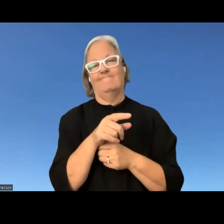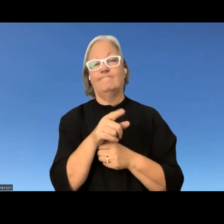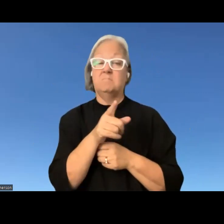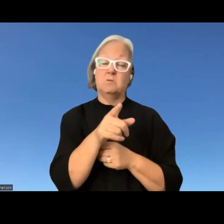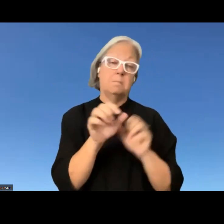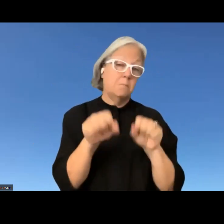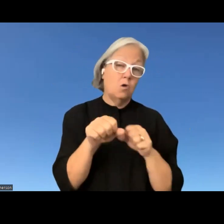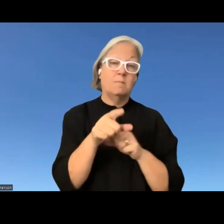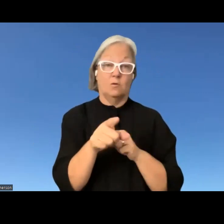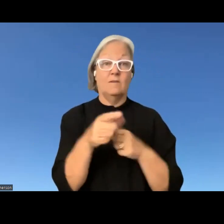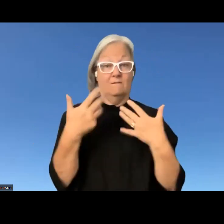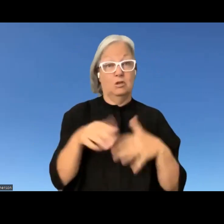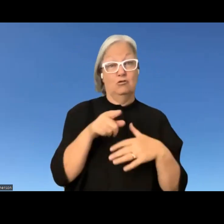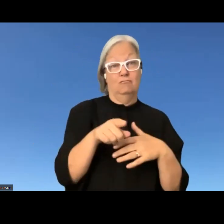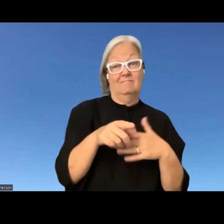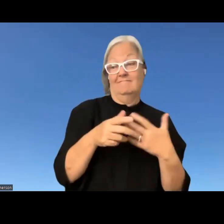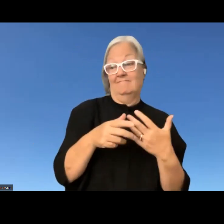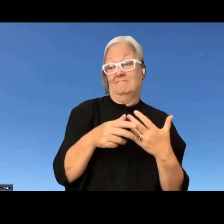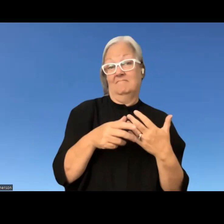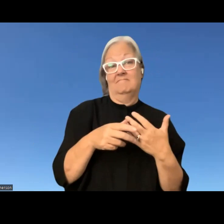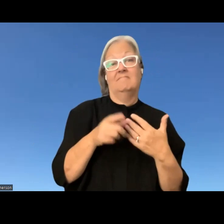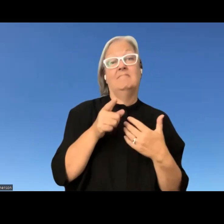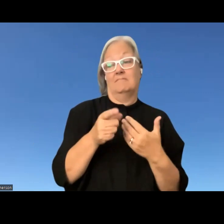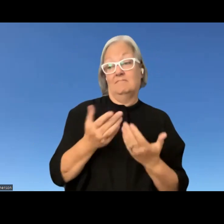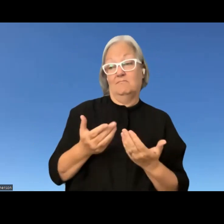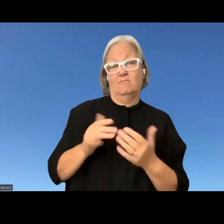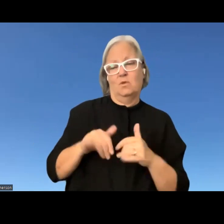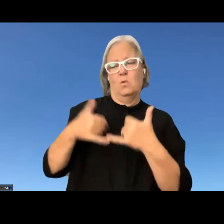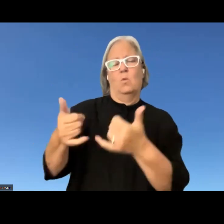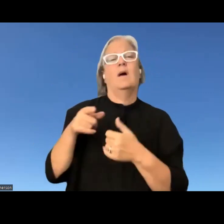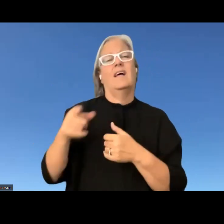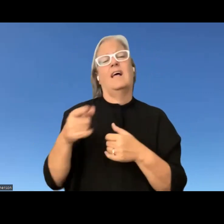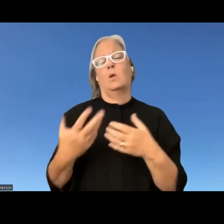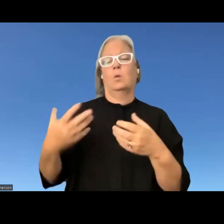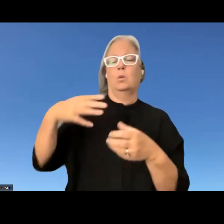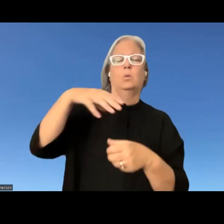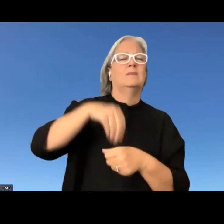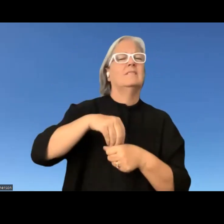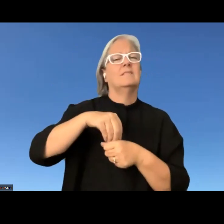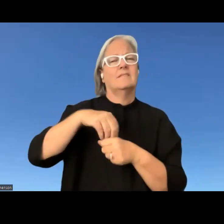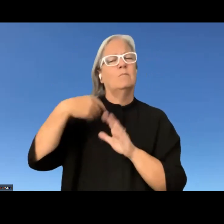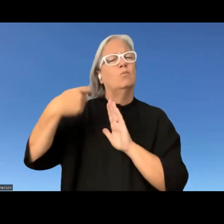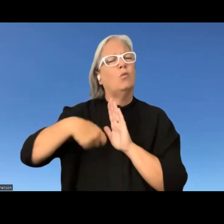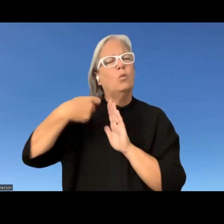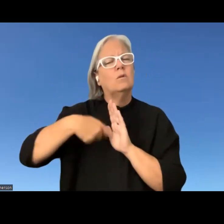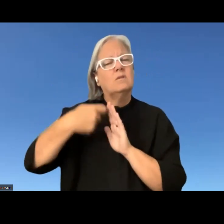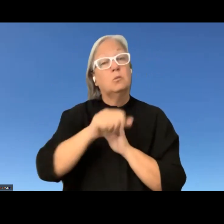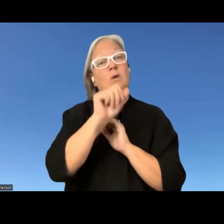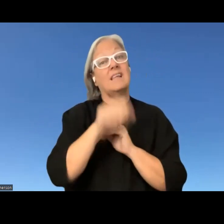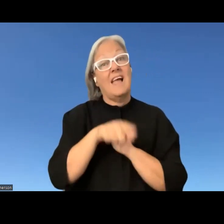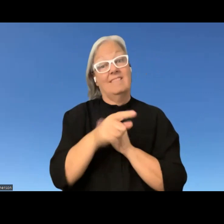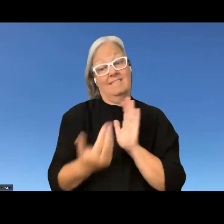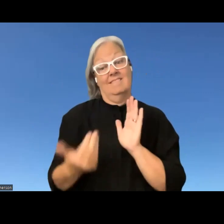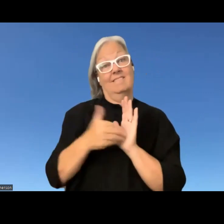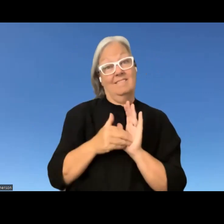been awarded for, let's say you have an award for an inclusive employment project in 2021, you can renominate the same project